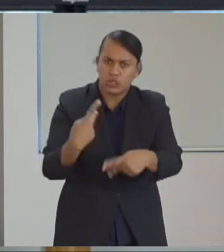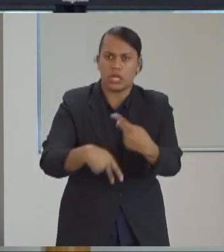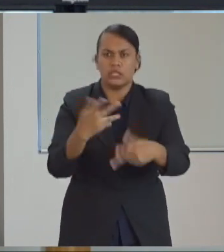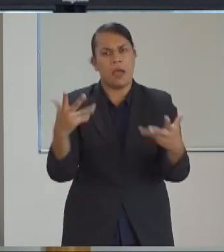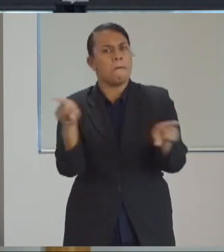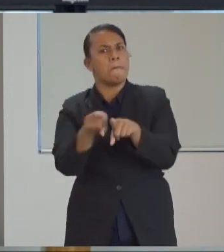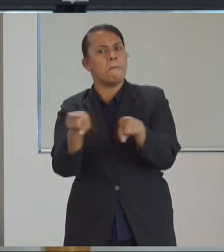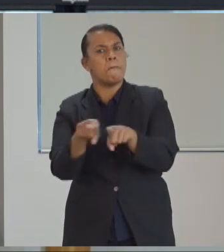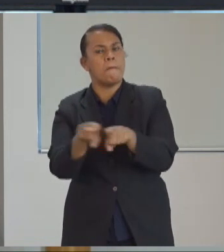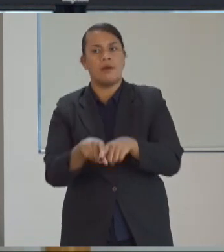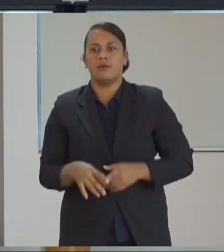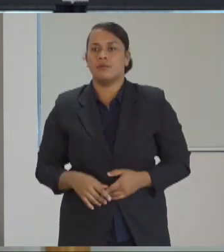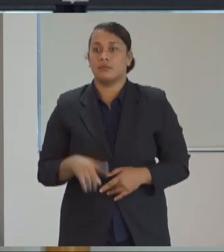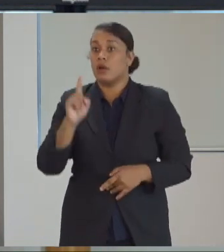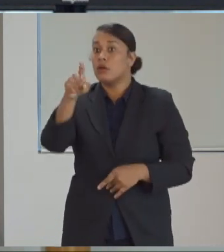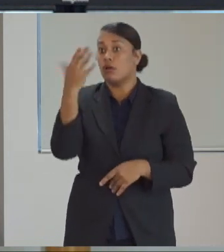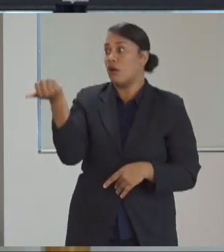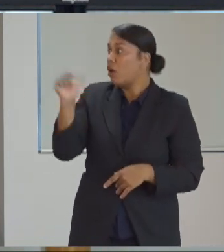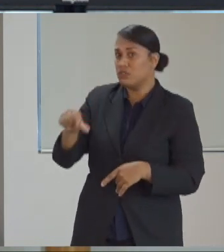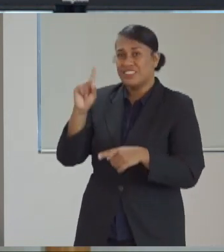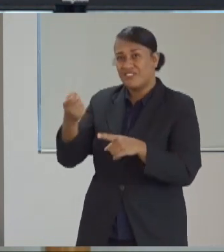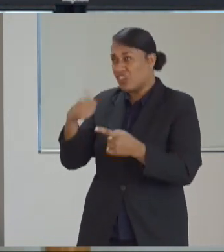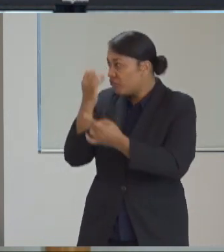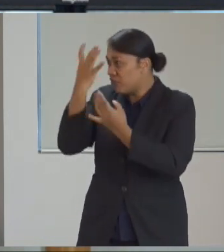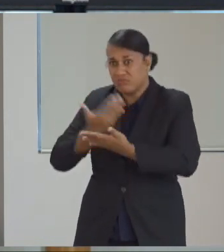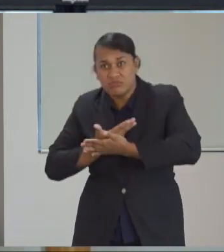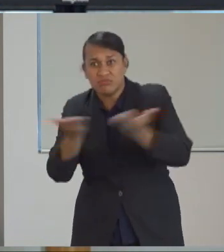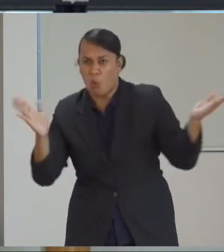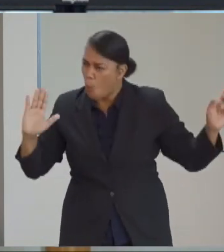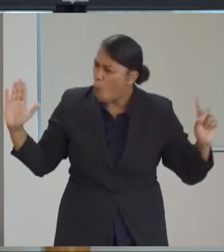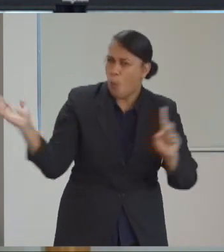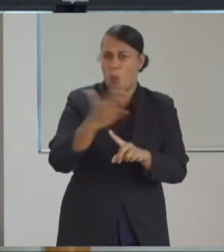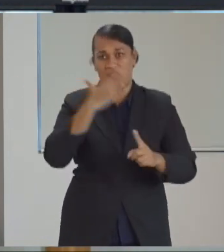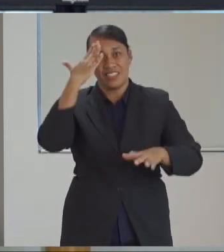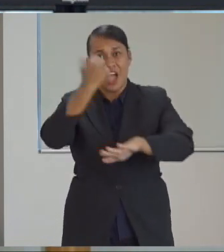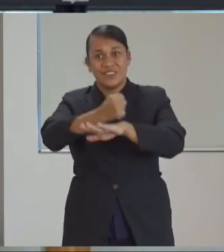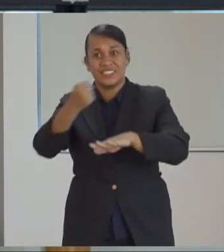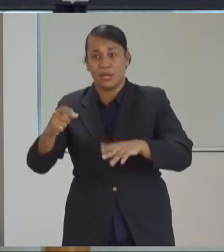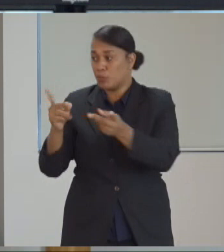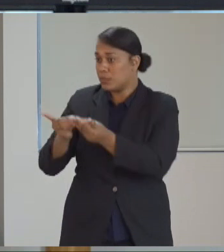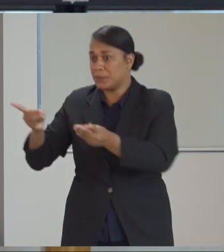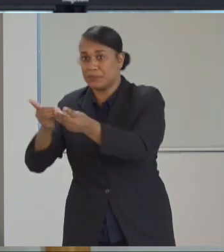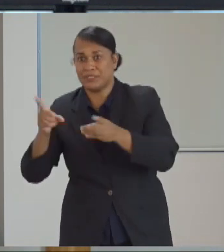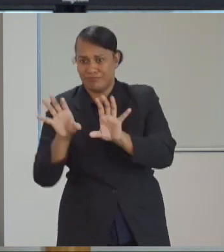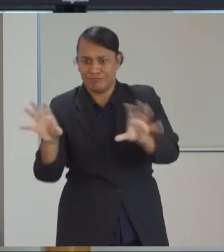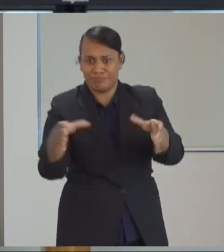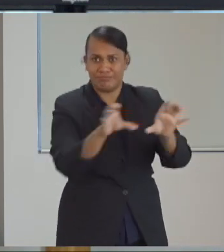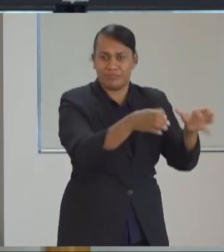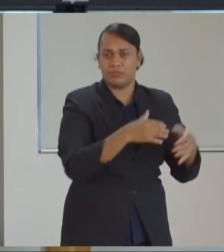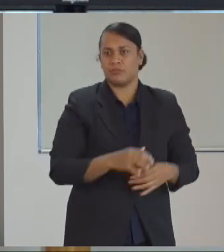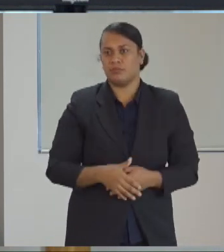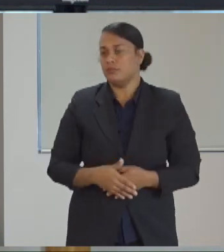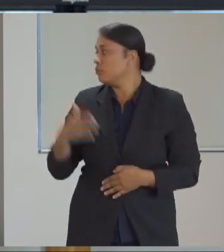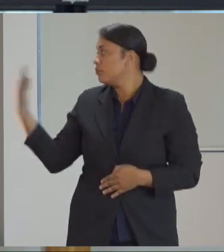you sent out any memos or circulars to relevant heads of government departments in relation to this? I think the law is quite